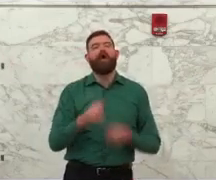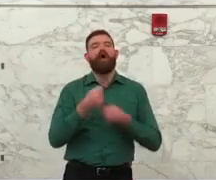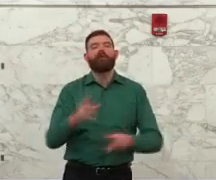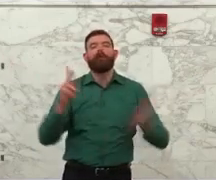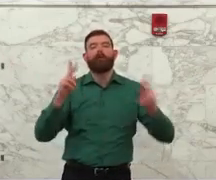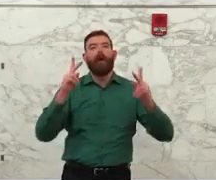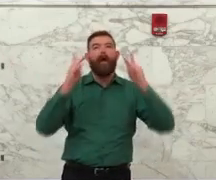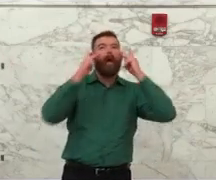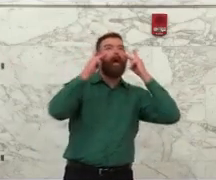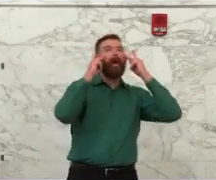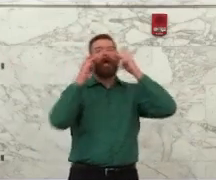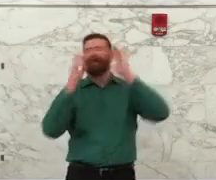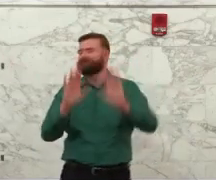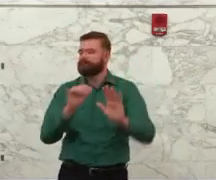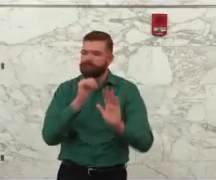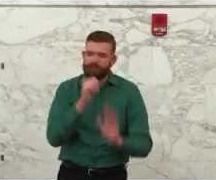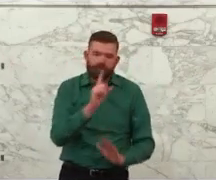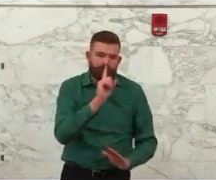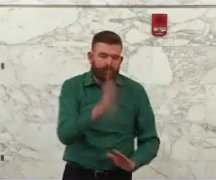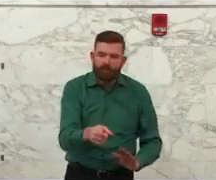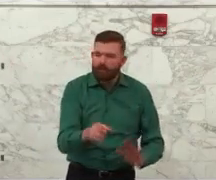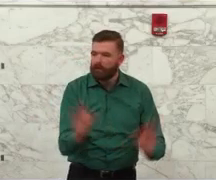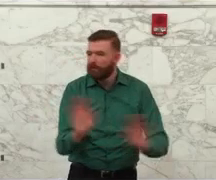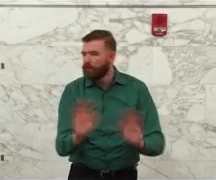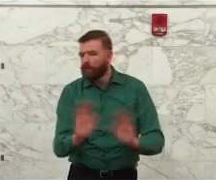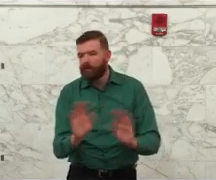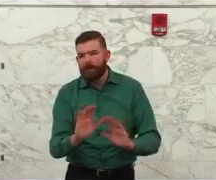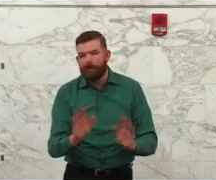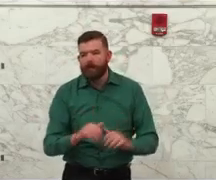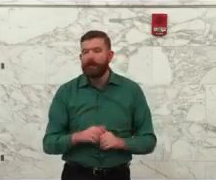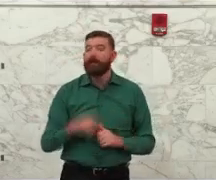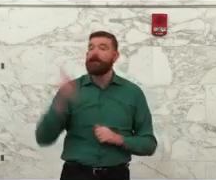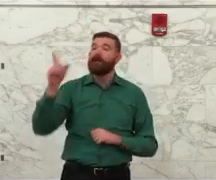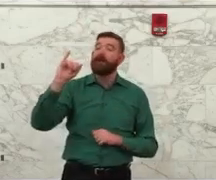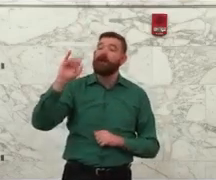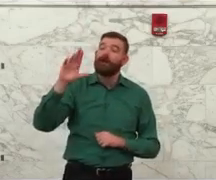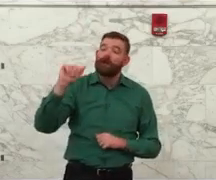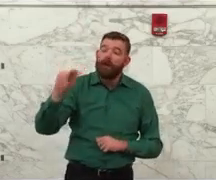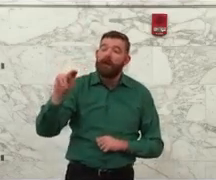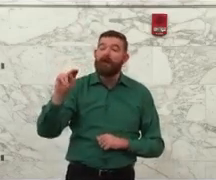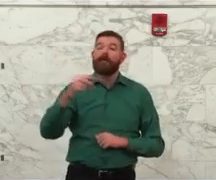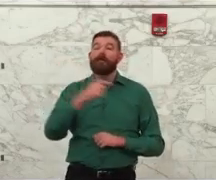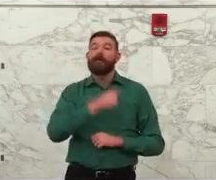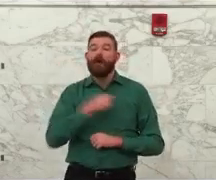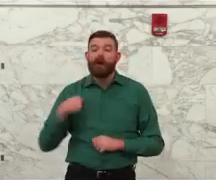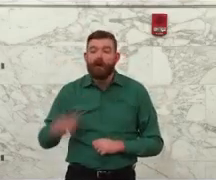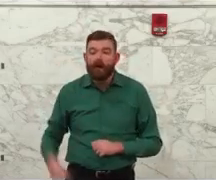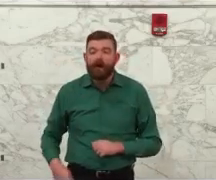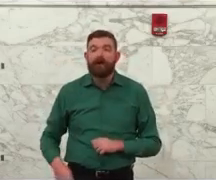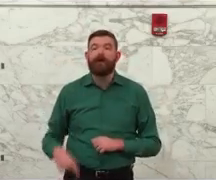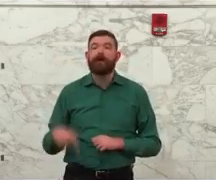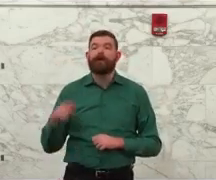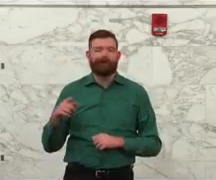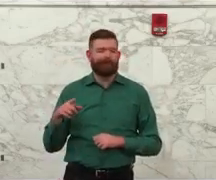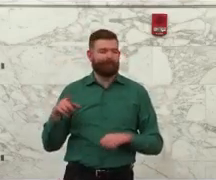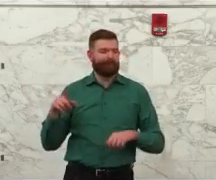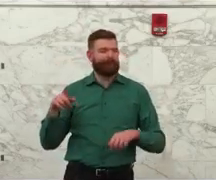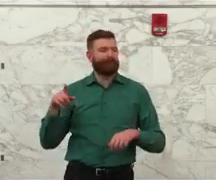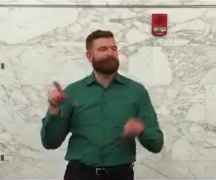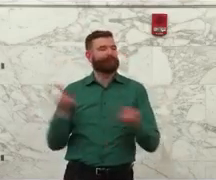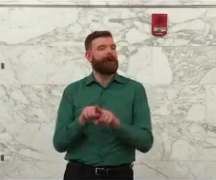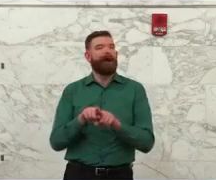examples. Government officials in Iran and China, for example, have spread disinformation about COVID-19 itself and the origins, et cetera. So